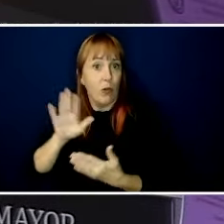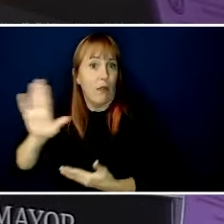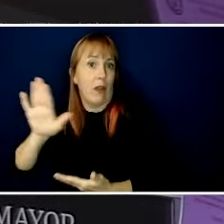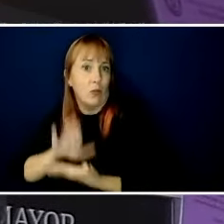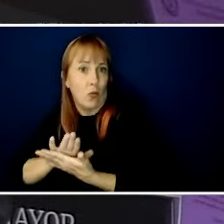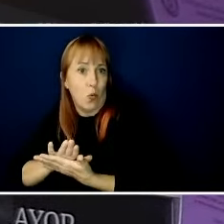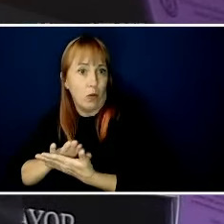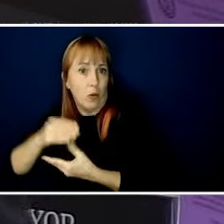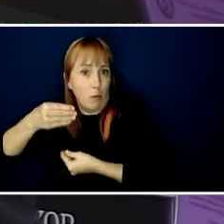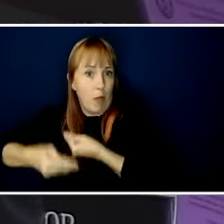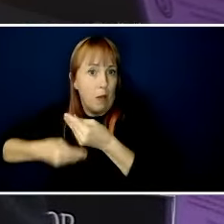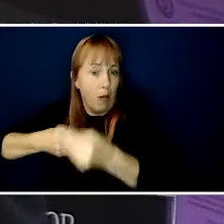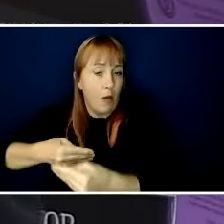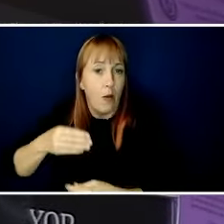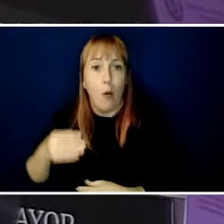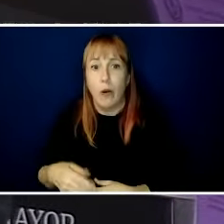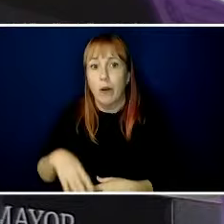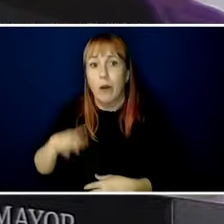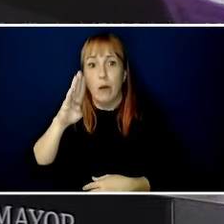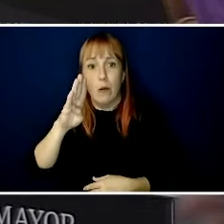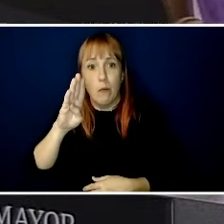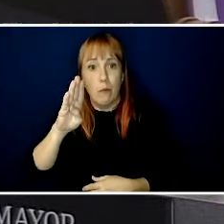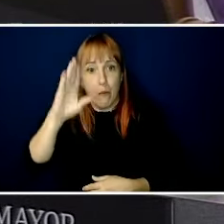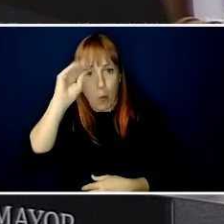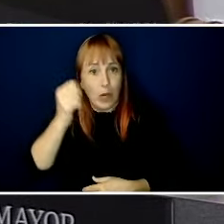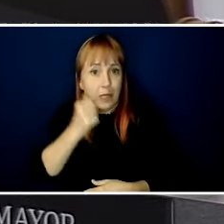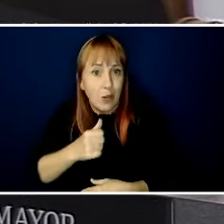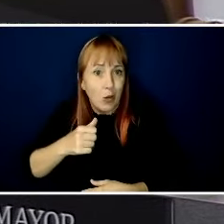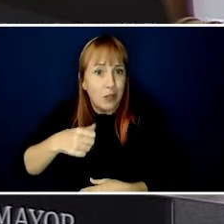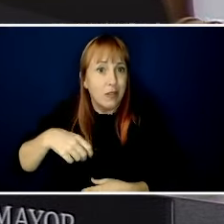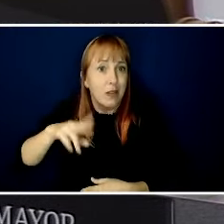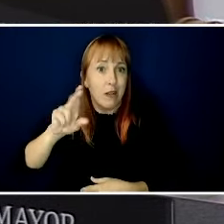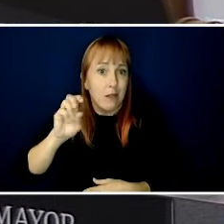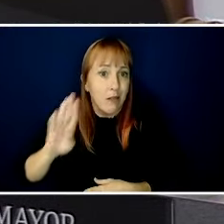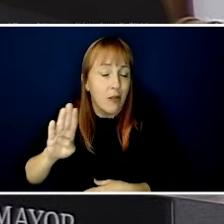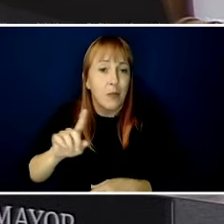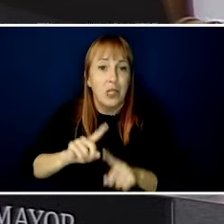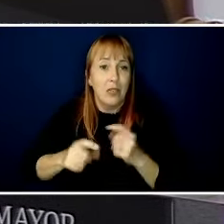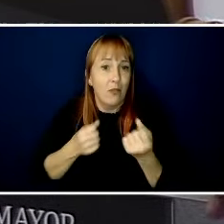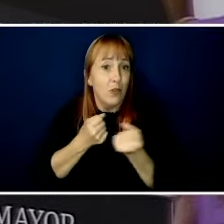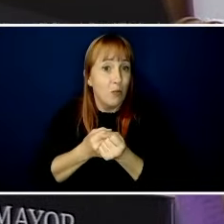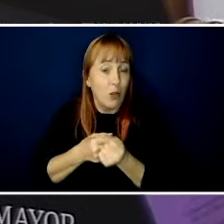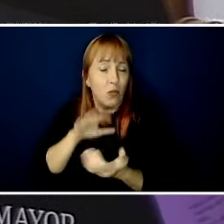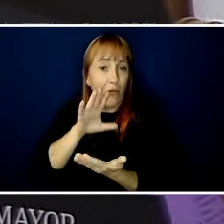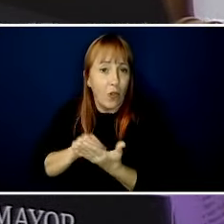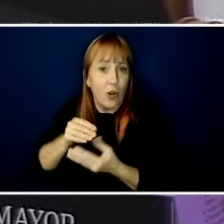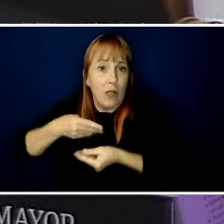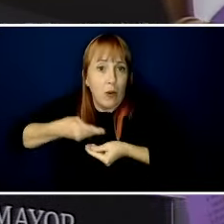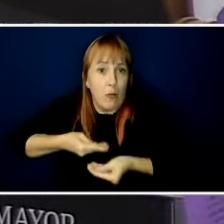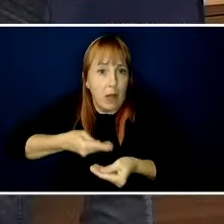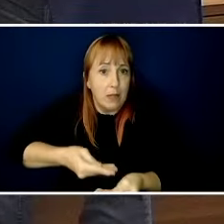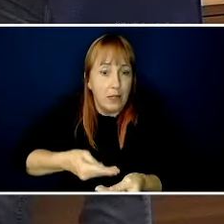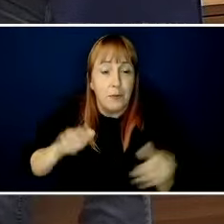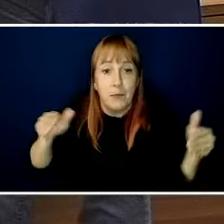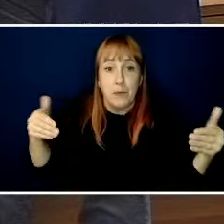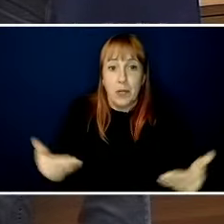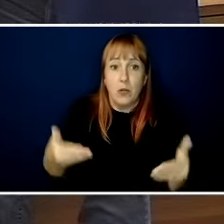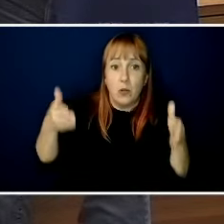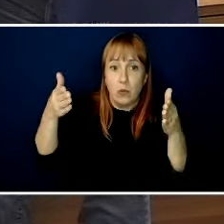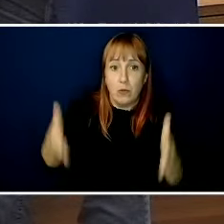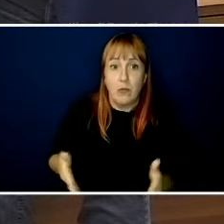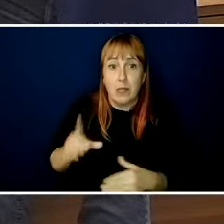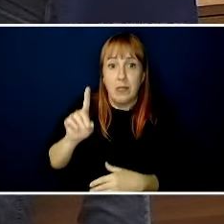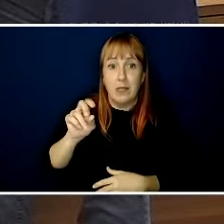or Boys and Girls Club, or other places who sponsor this movement. And I'd like to introduce